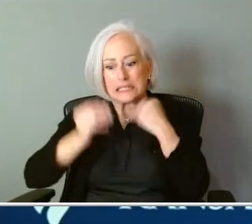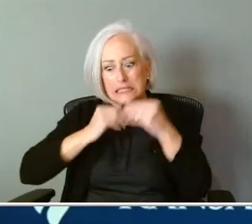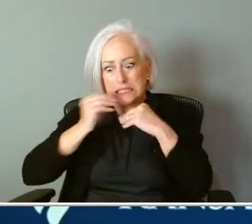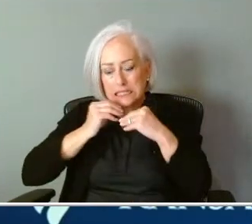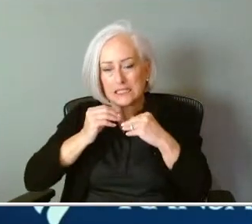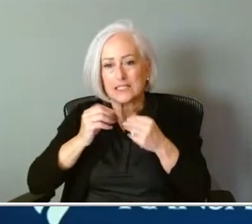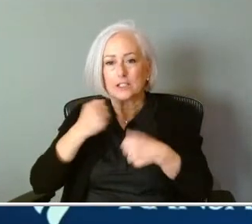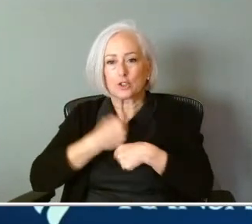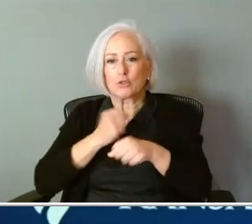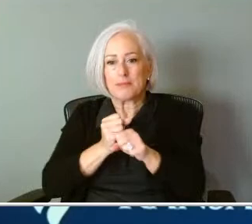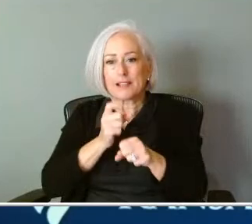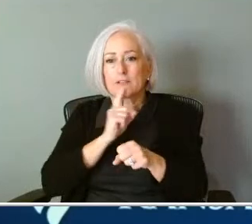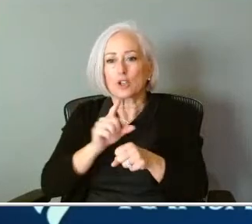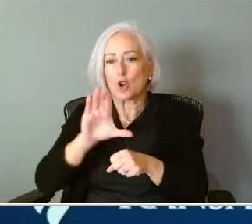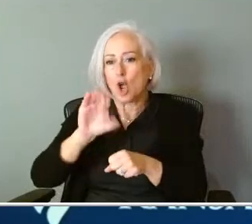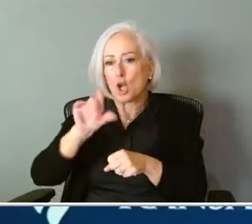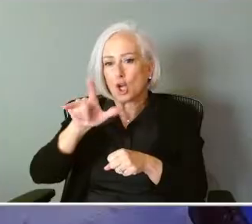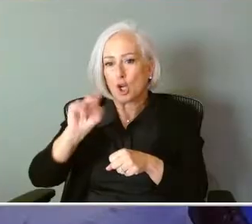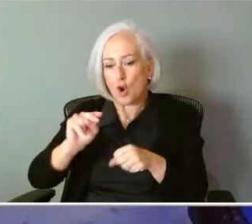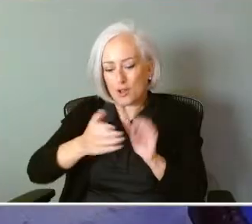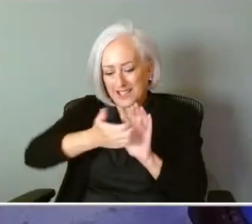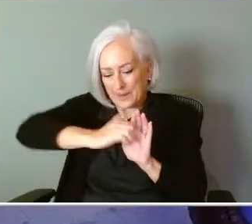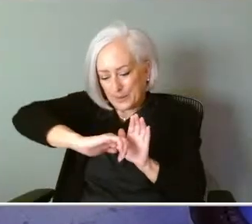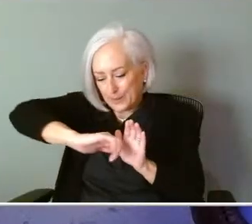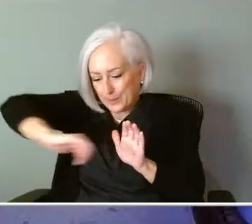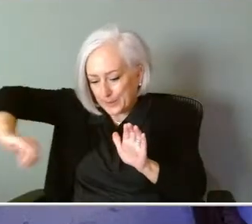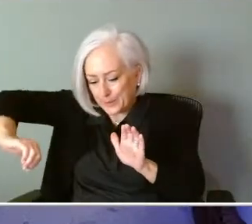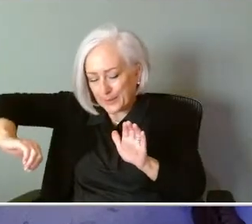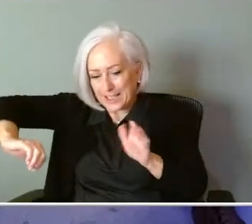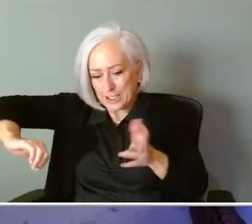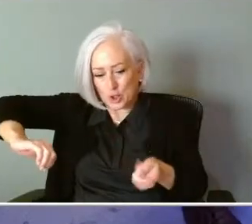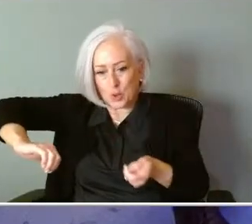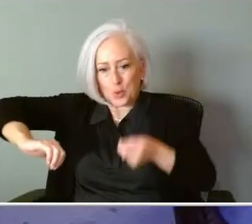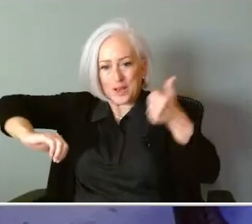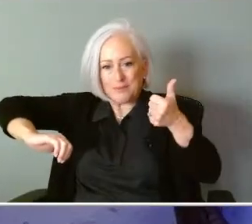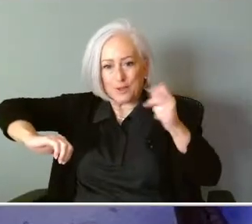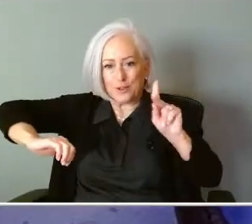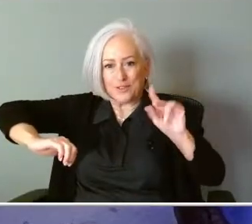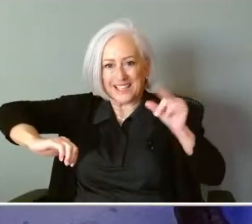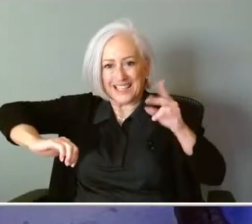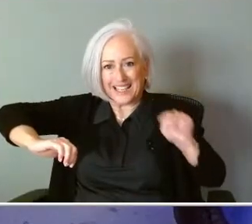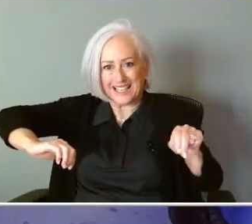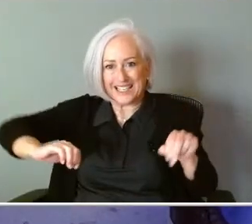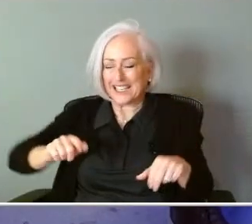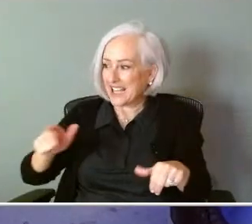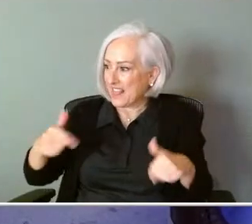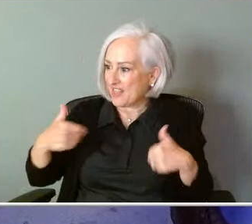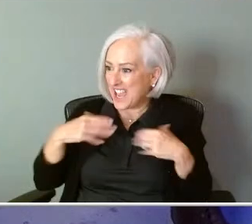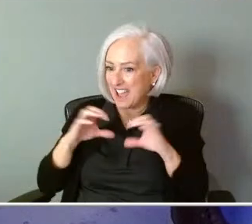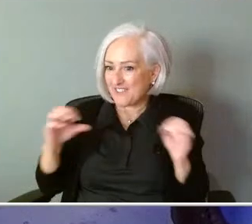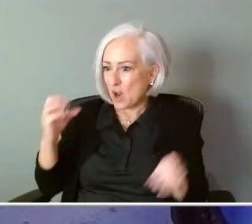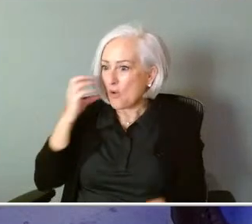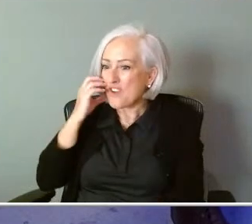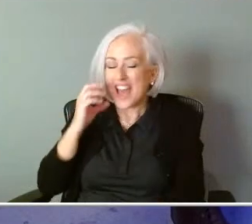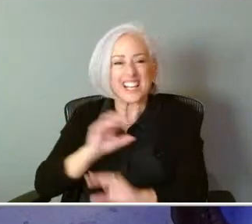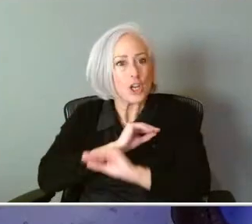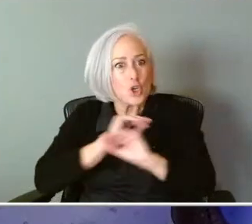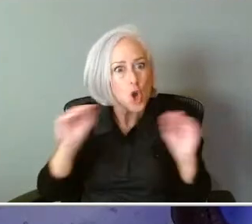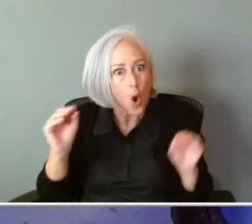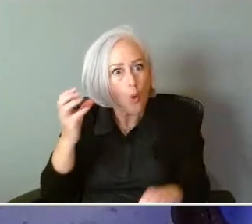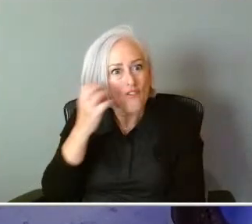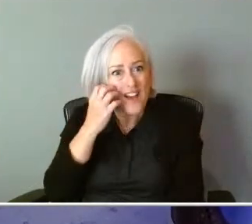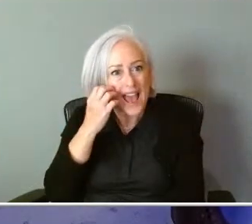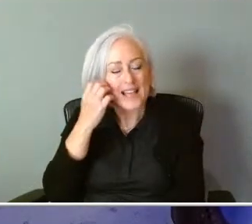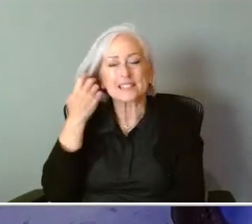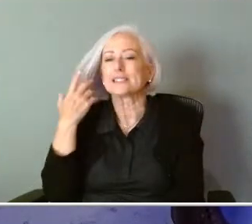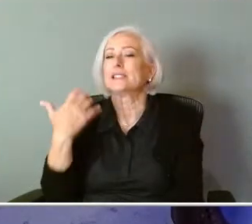get to the kidney, a little bit challenging. I would say so. And you also said they have no fat? No fat. No fat. No fat at all, yeah. But how big was that bad boy